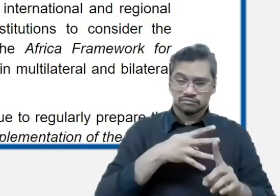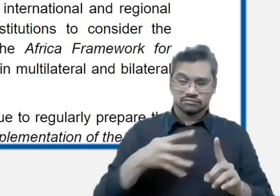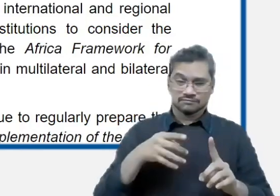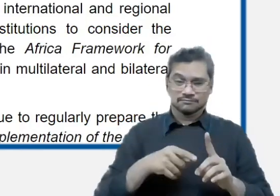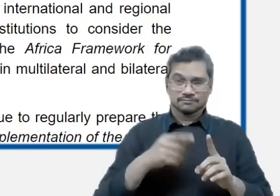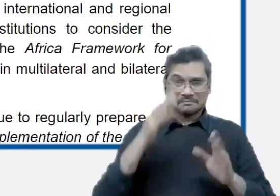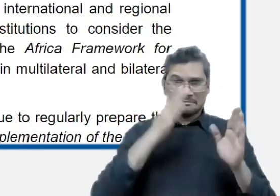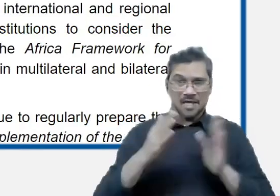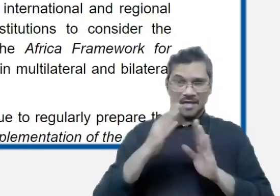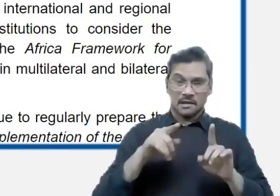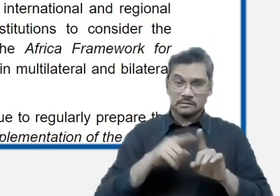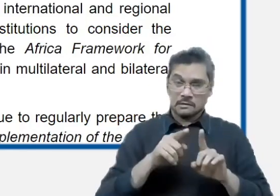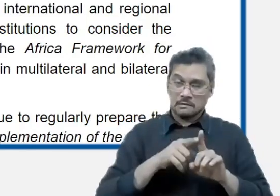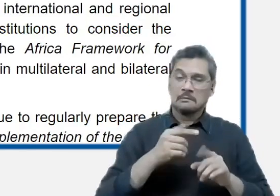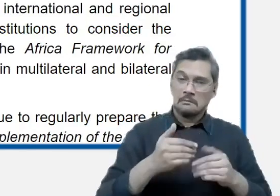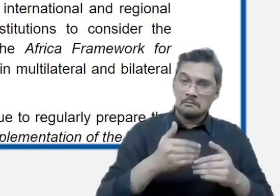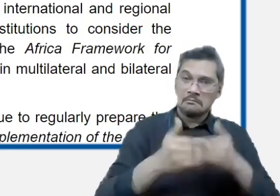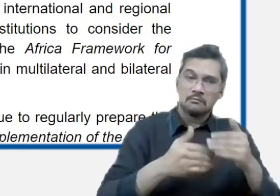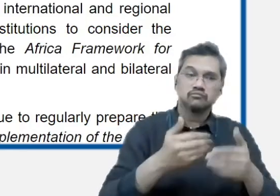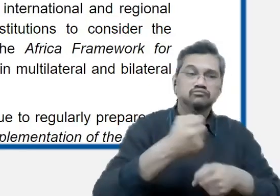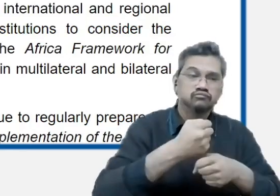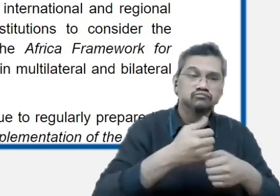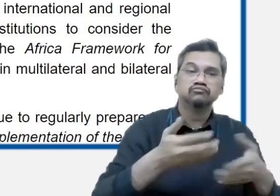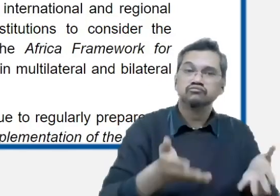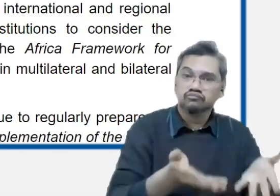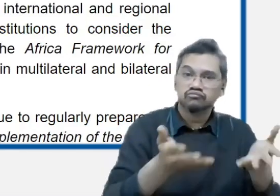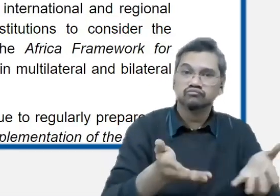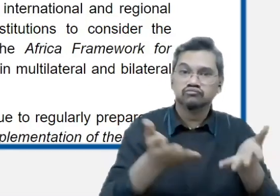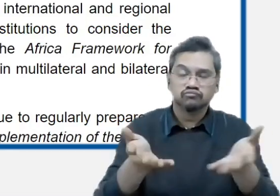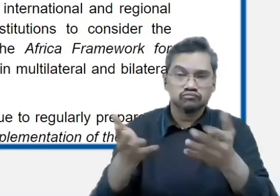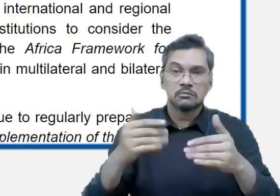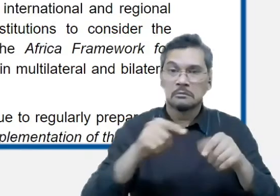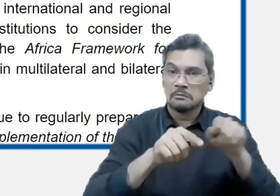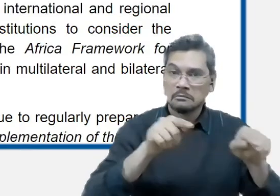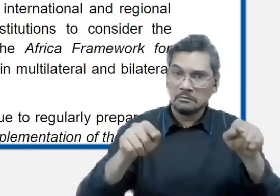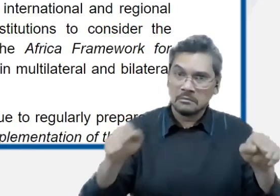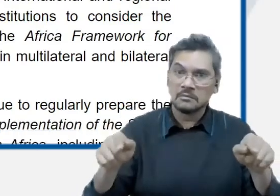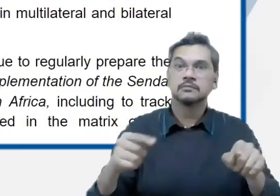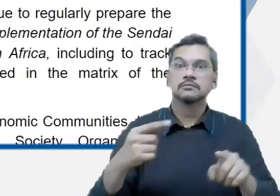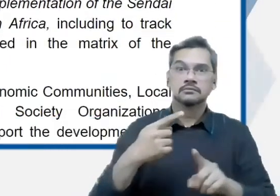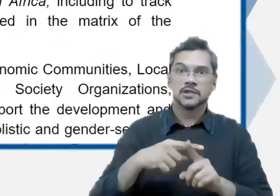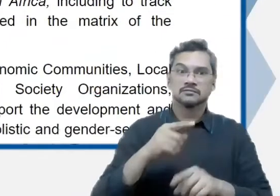Africa Framework for Multi-Hazard Early Warning Systems and Early Action across the continent.